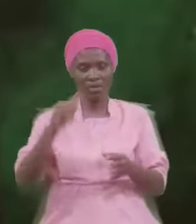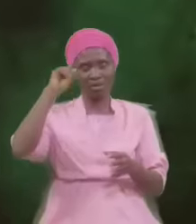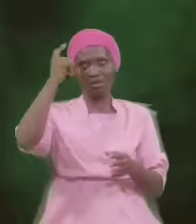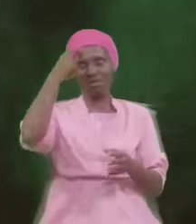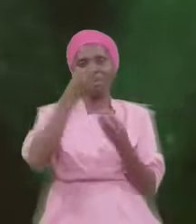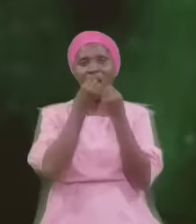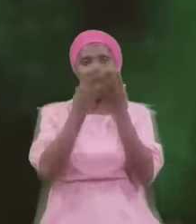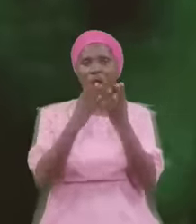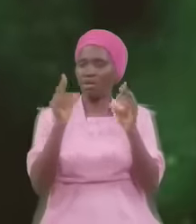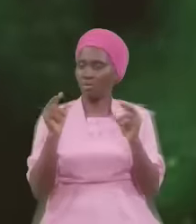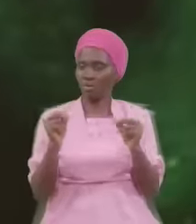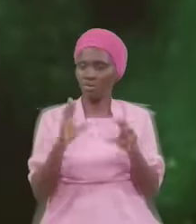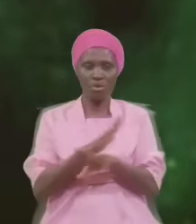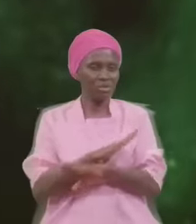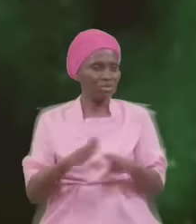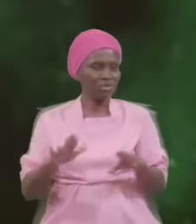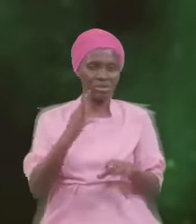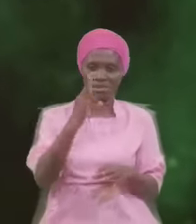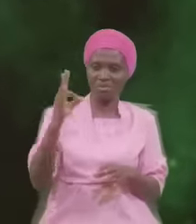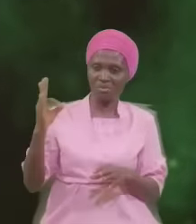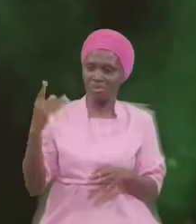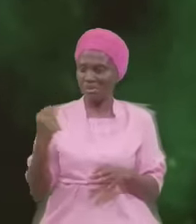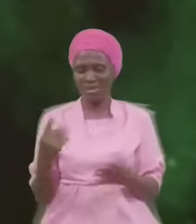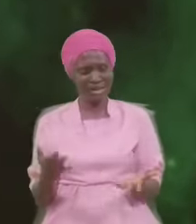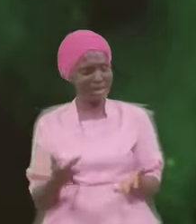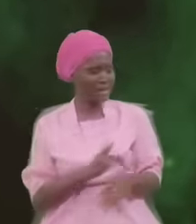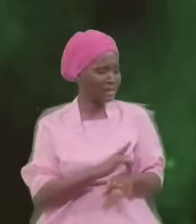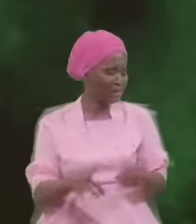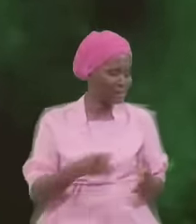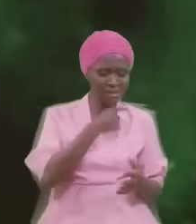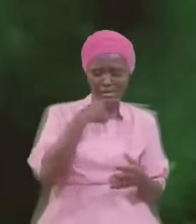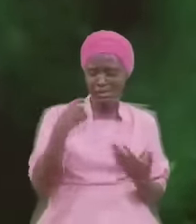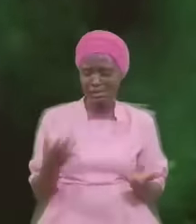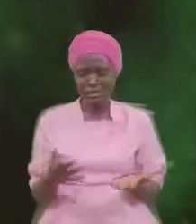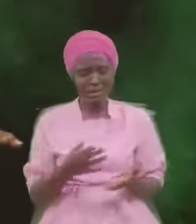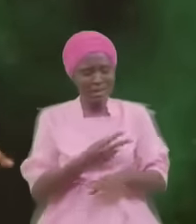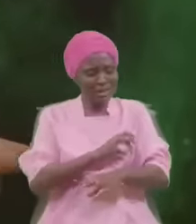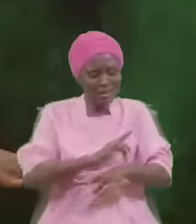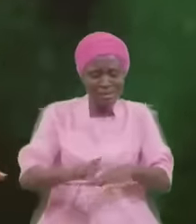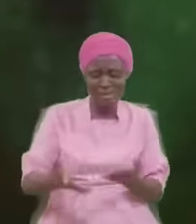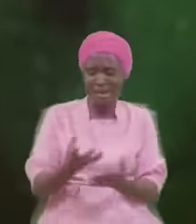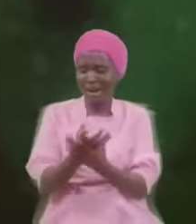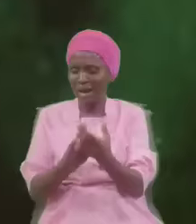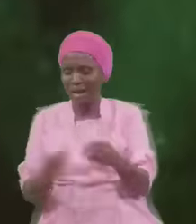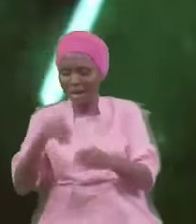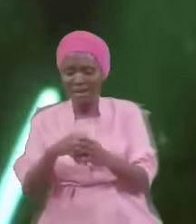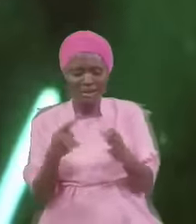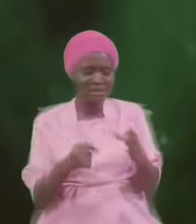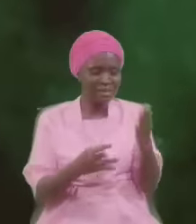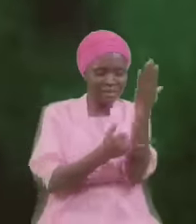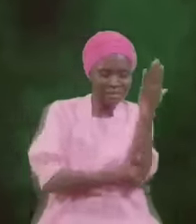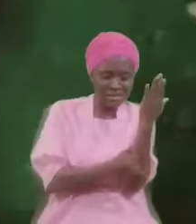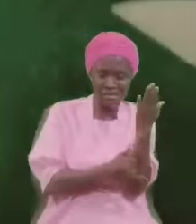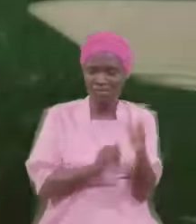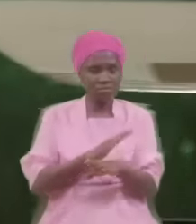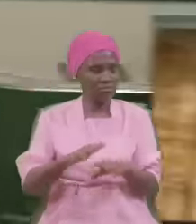didn't preach the doubts in the land. They didn't preach the recession in the land.